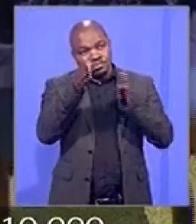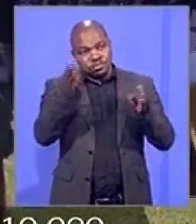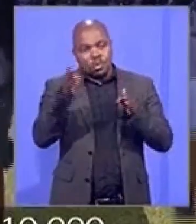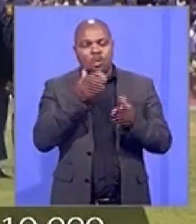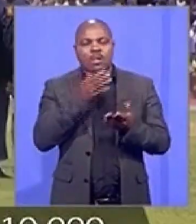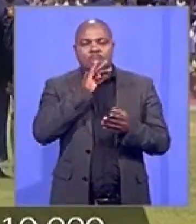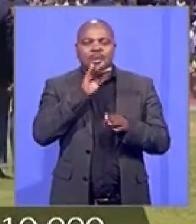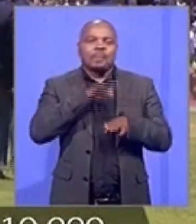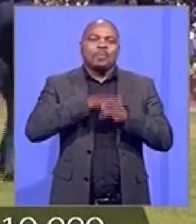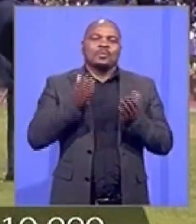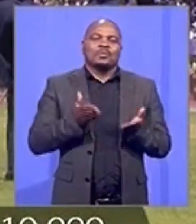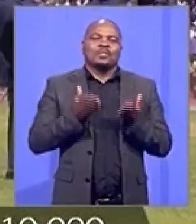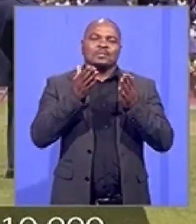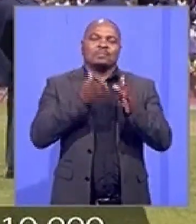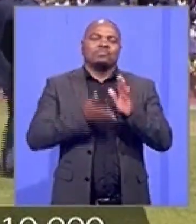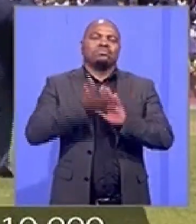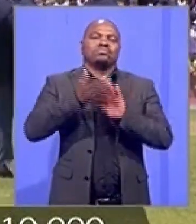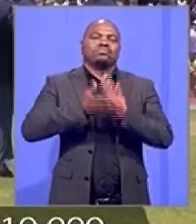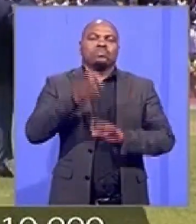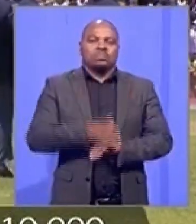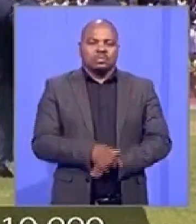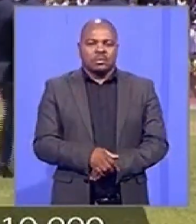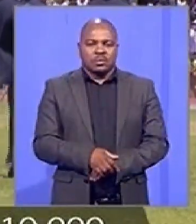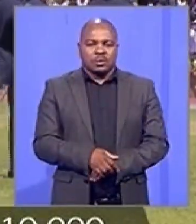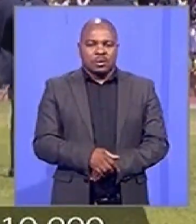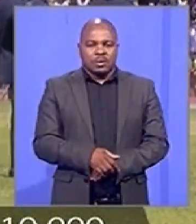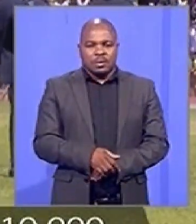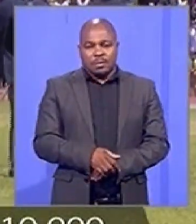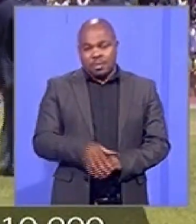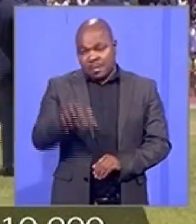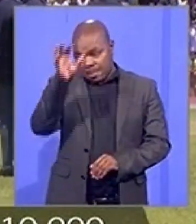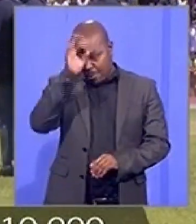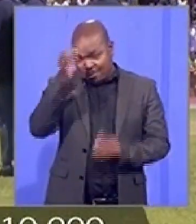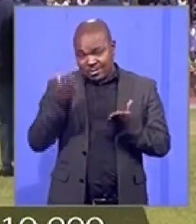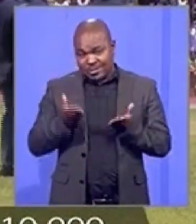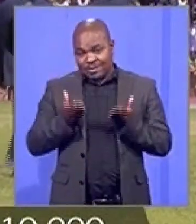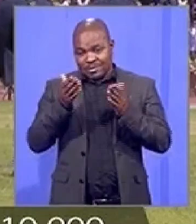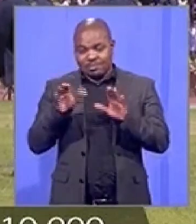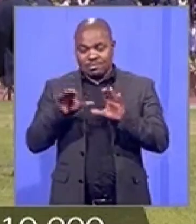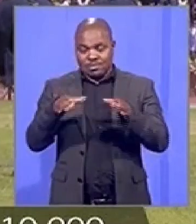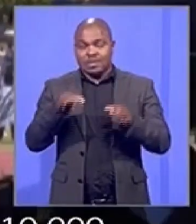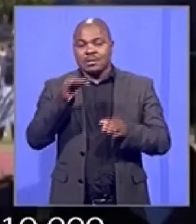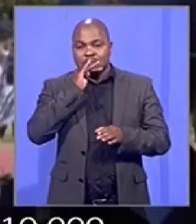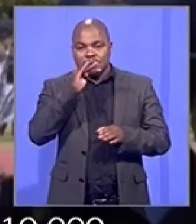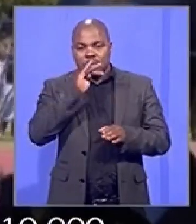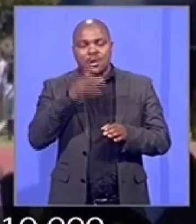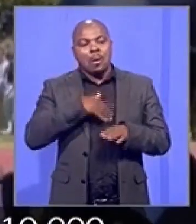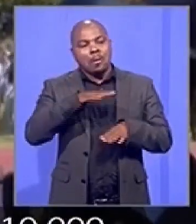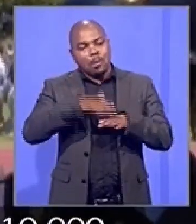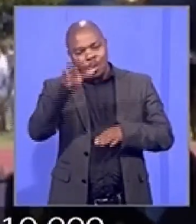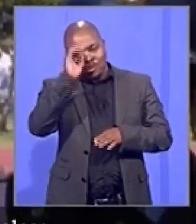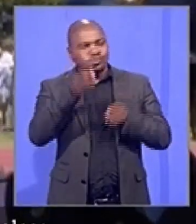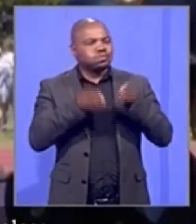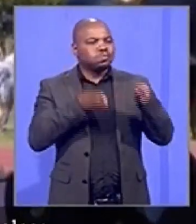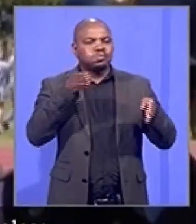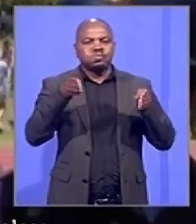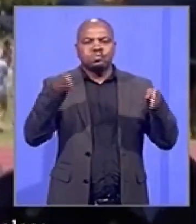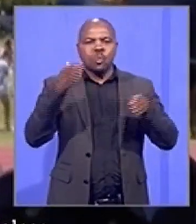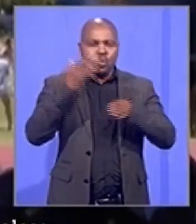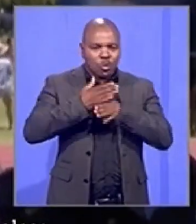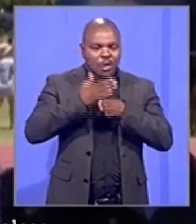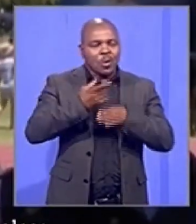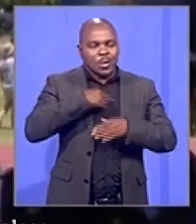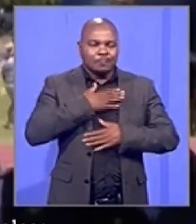le phano ya ditshebeletso. For the police service, it means more boots on the ground, and we appreciate